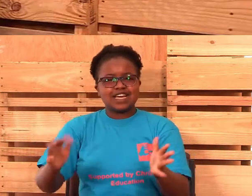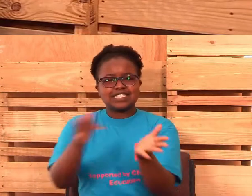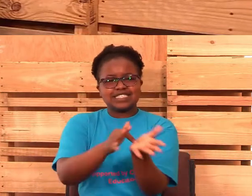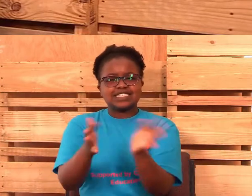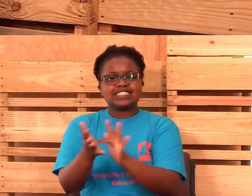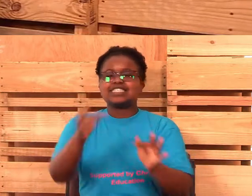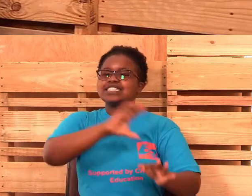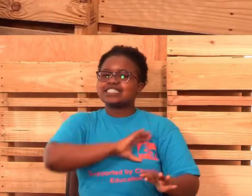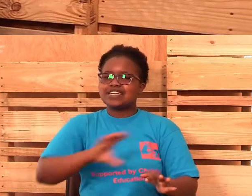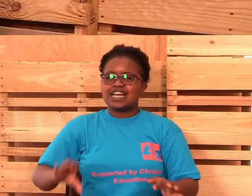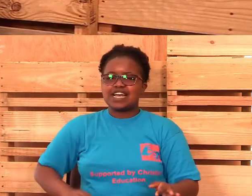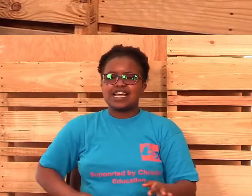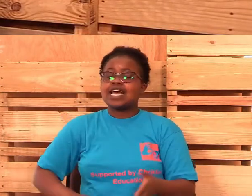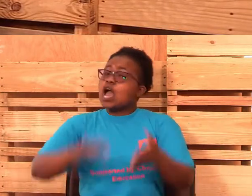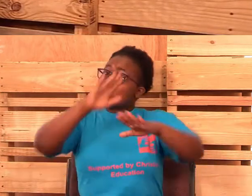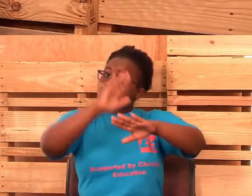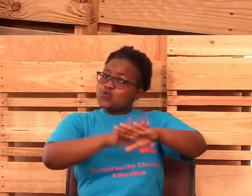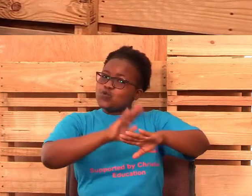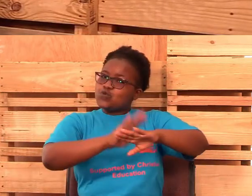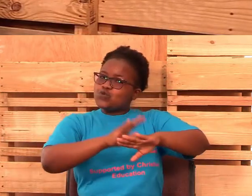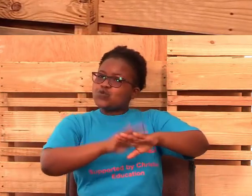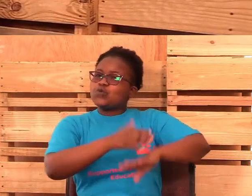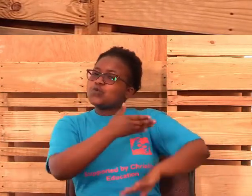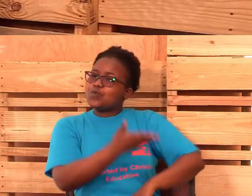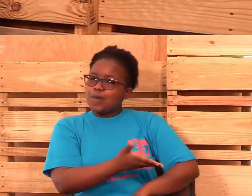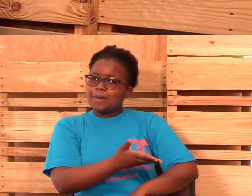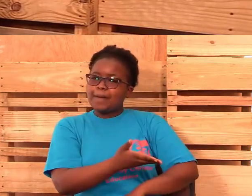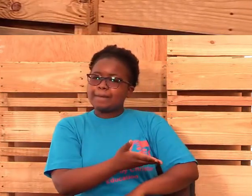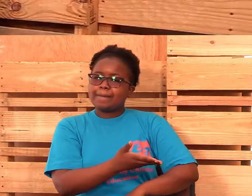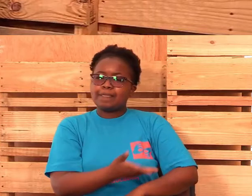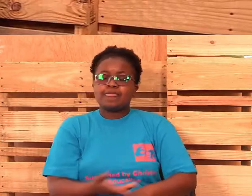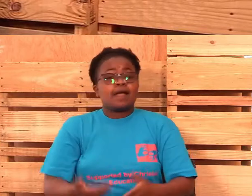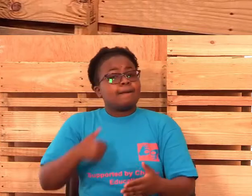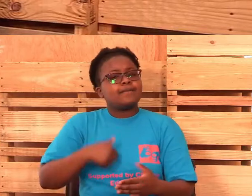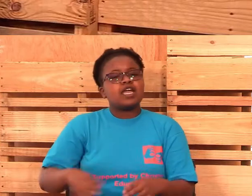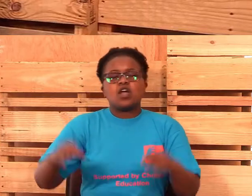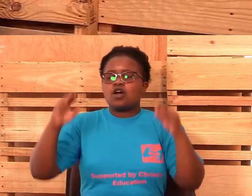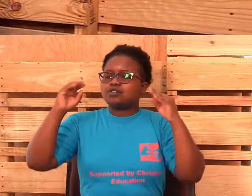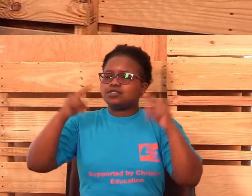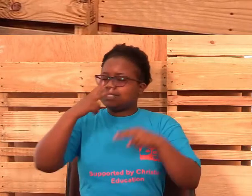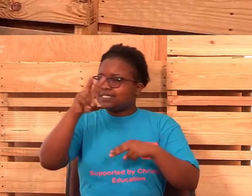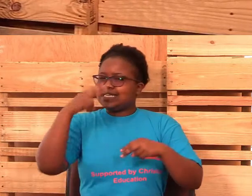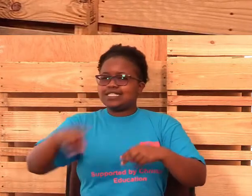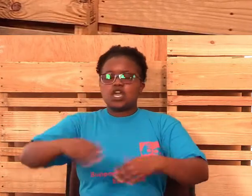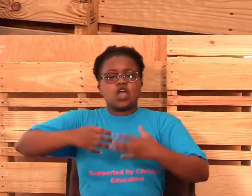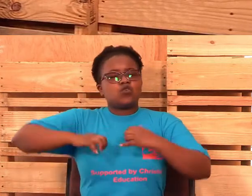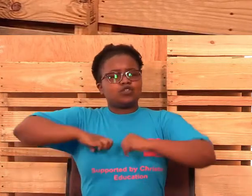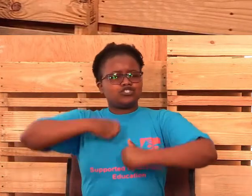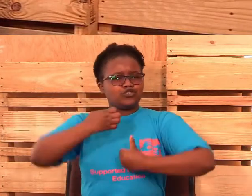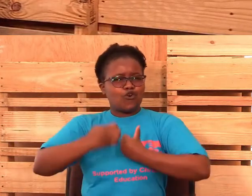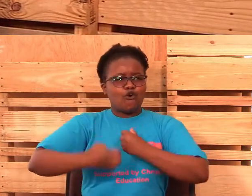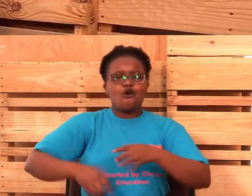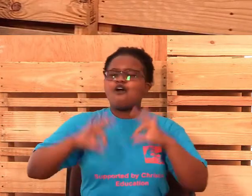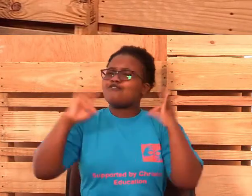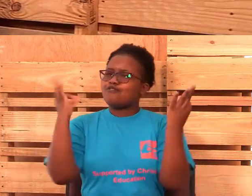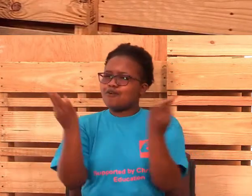Christ. Good, Pumbaa. Yes. I hope they do enjoy and celebrate with their